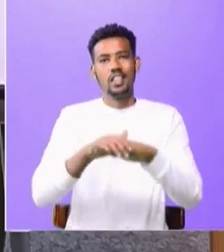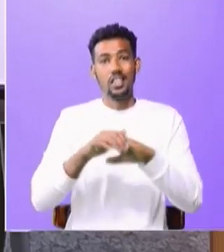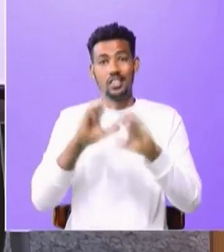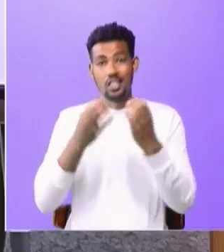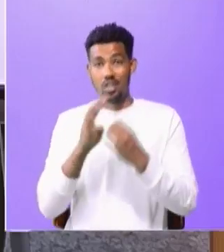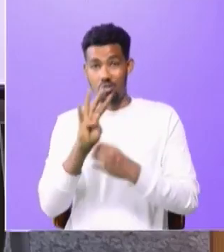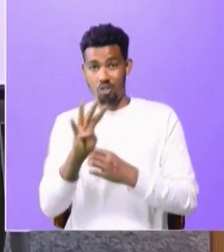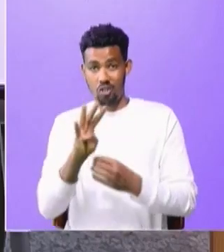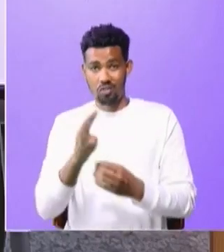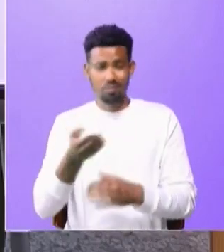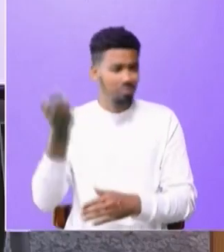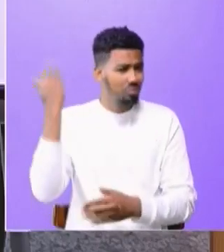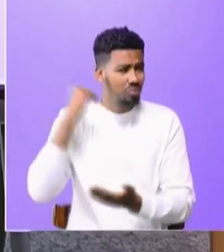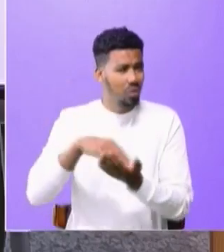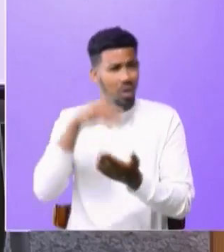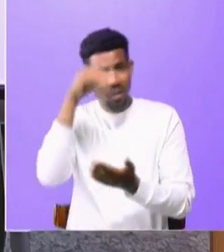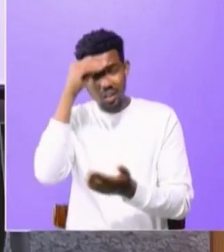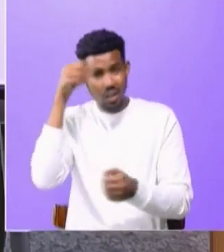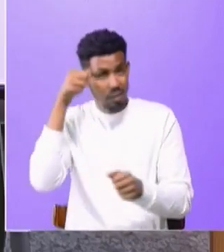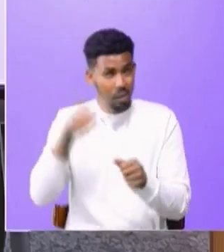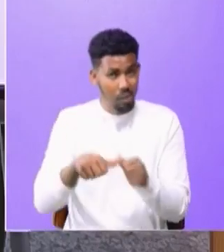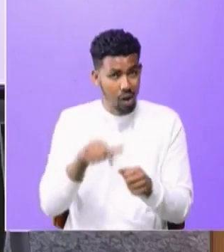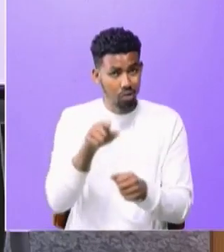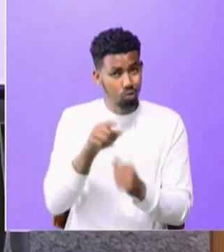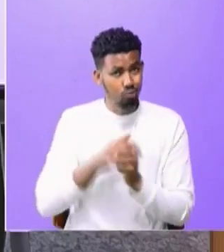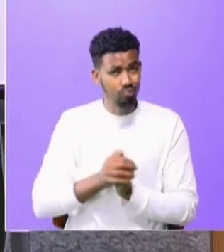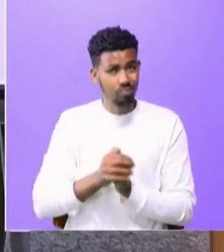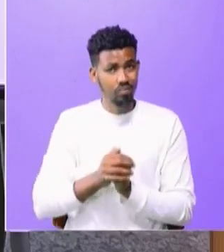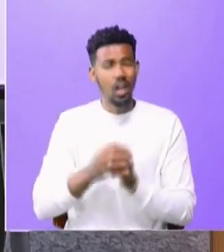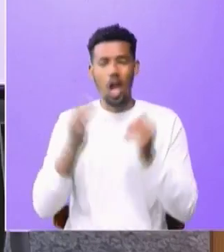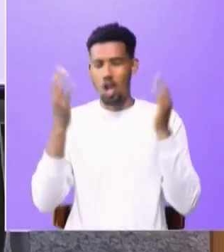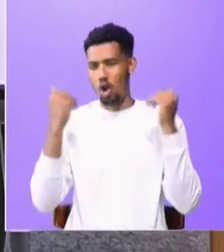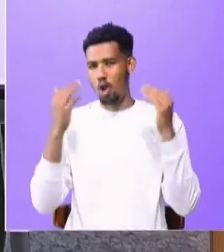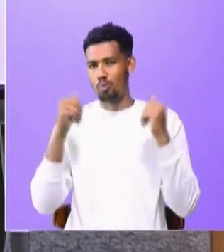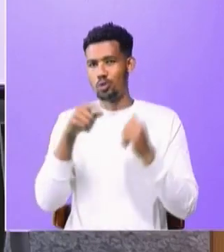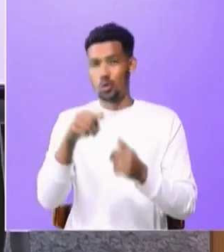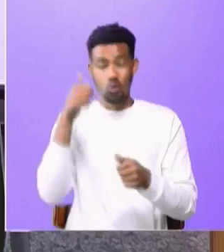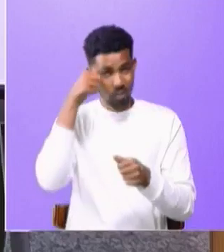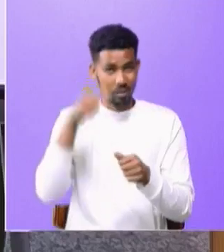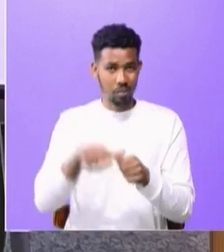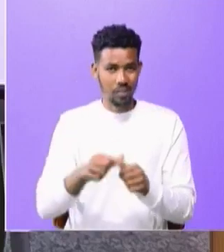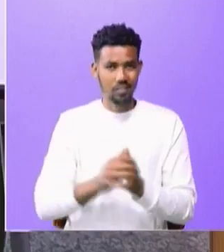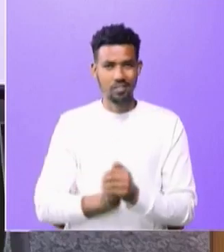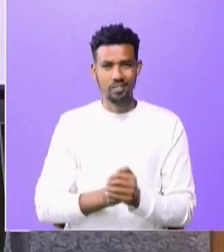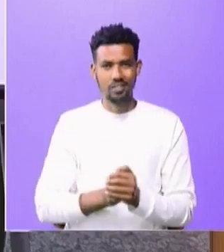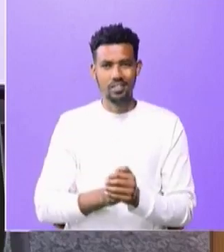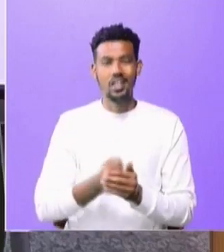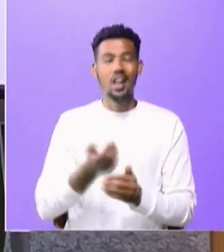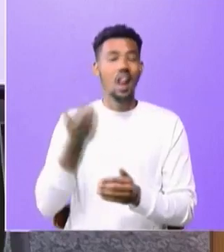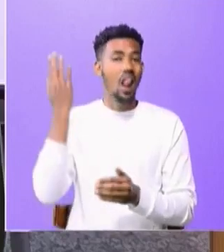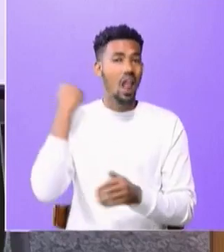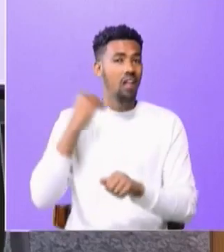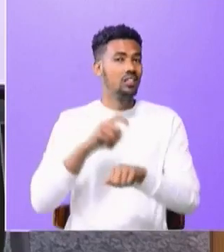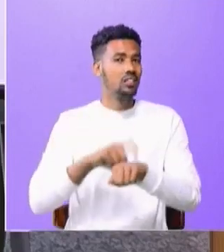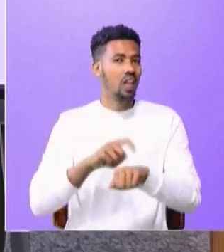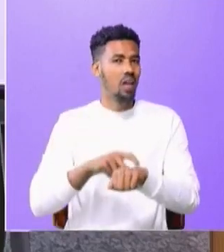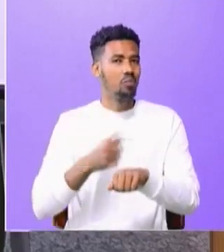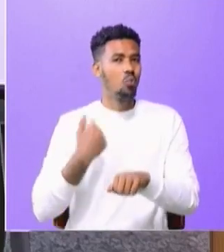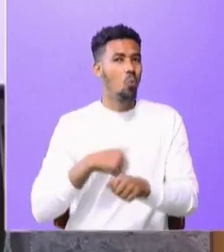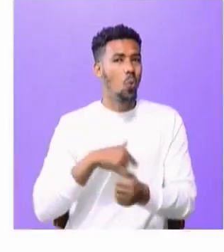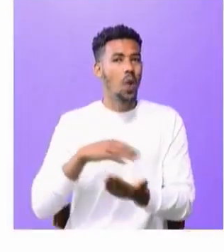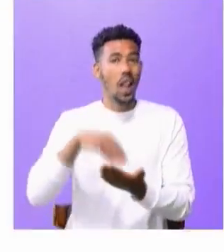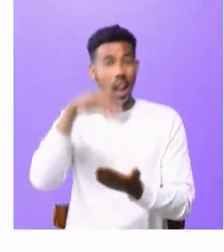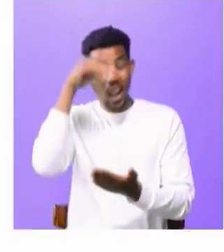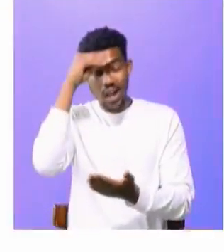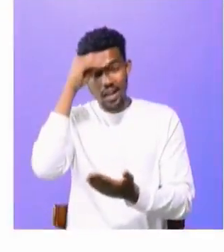previous lesson? I hope you are. Last time we will learn about modal